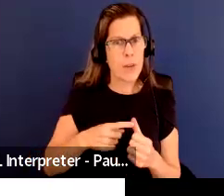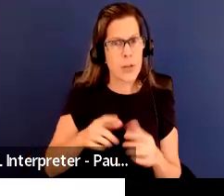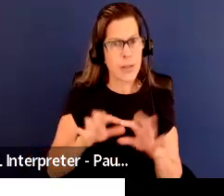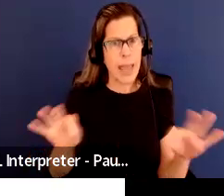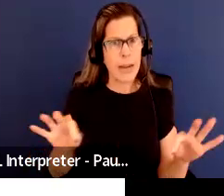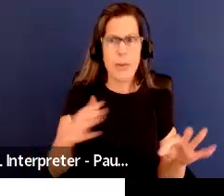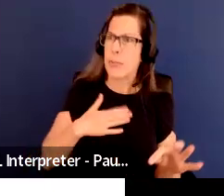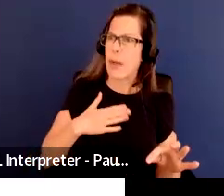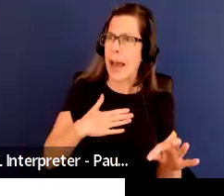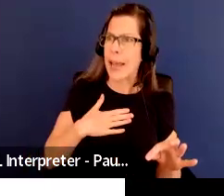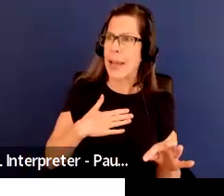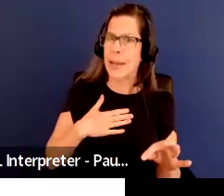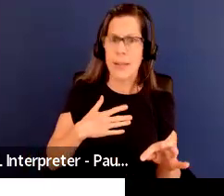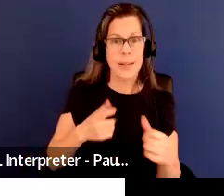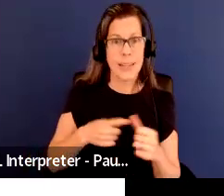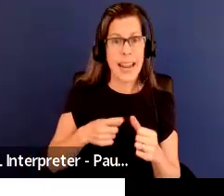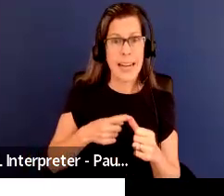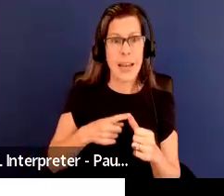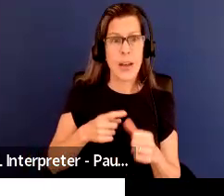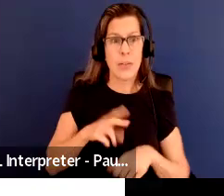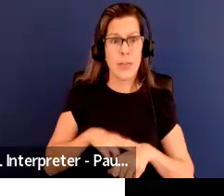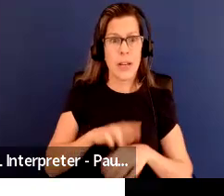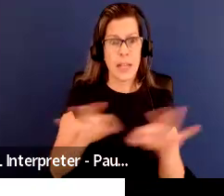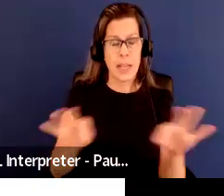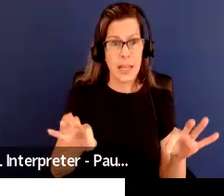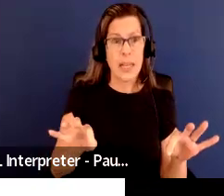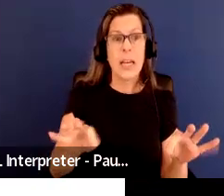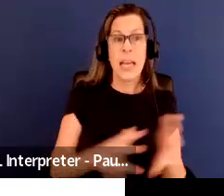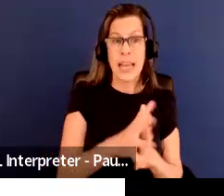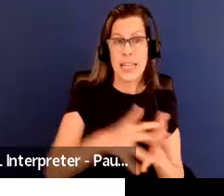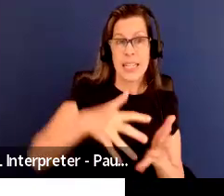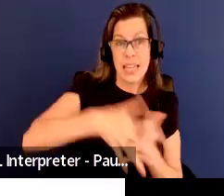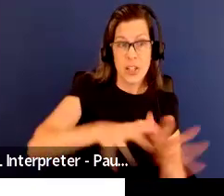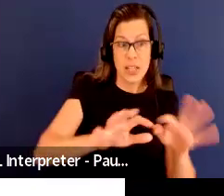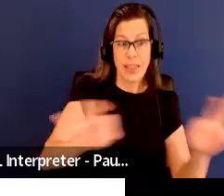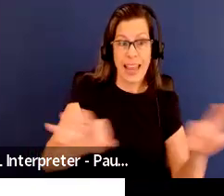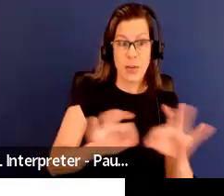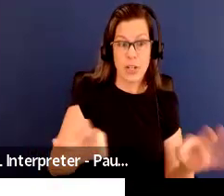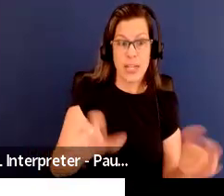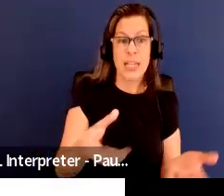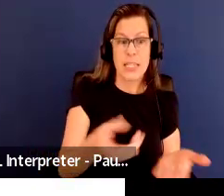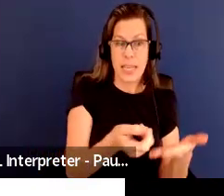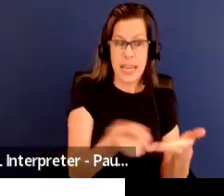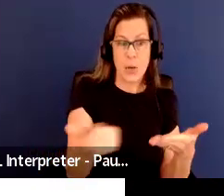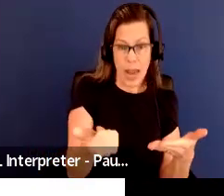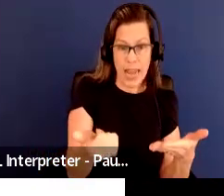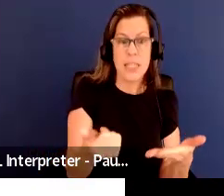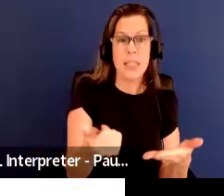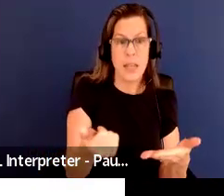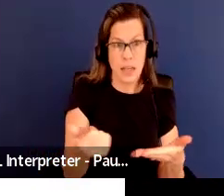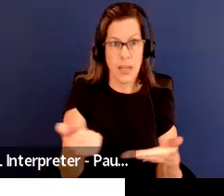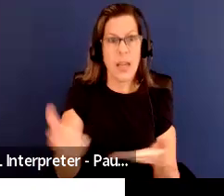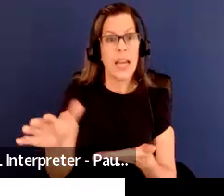so not only were our indigenous languages erased, our indigenous heritage, as you